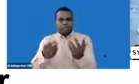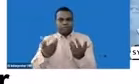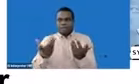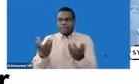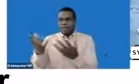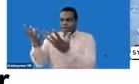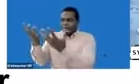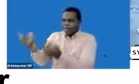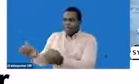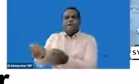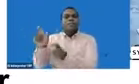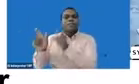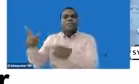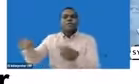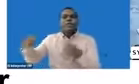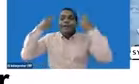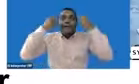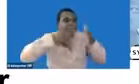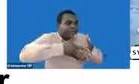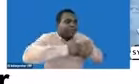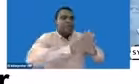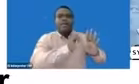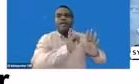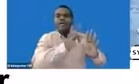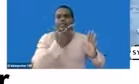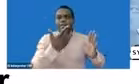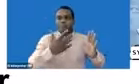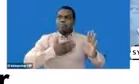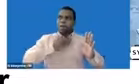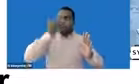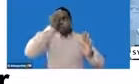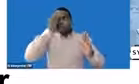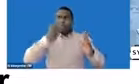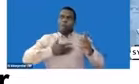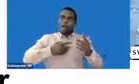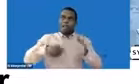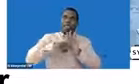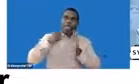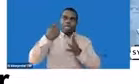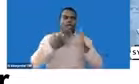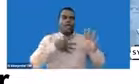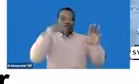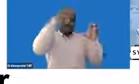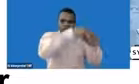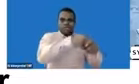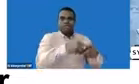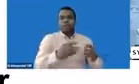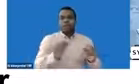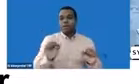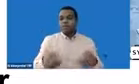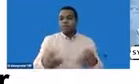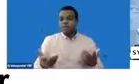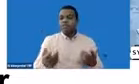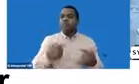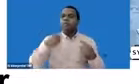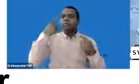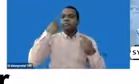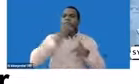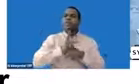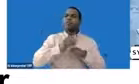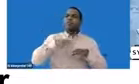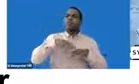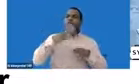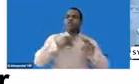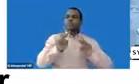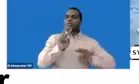certain extent, at least in some languages, and then we need to refine it manually afterwards. So I think the same goes for all of the AI. And